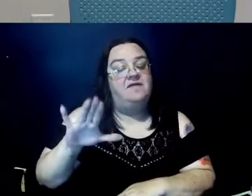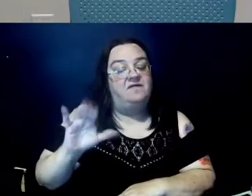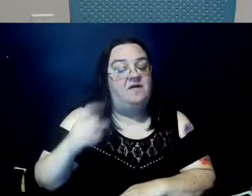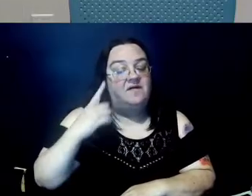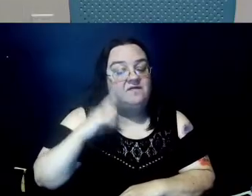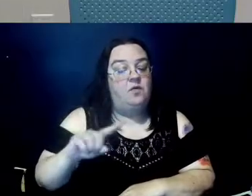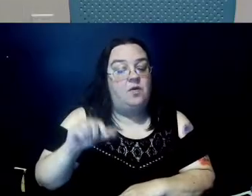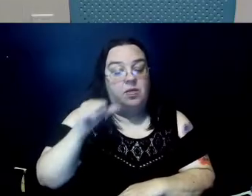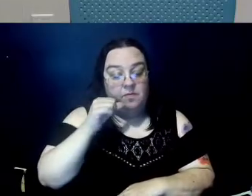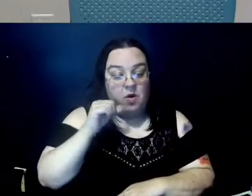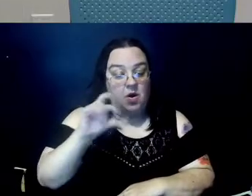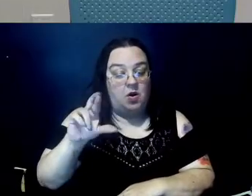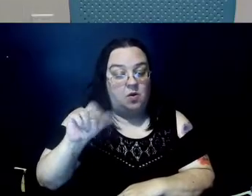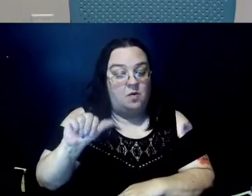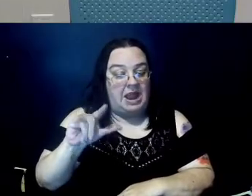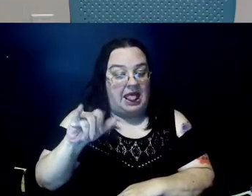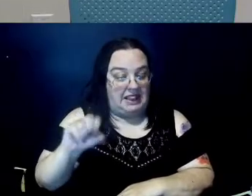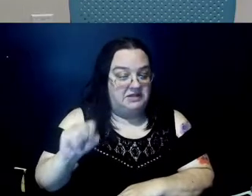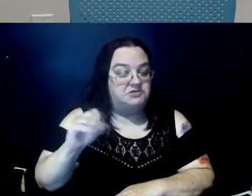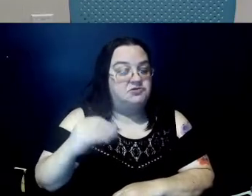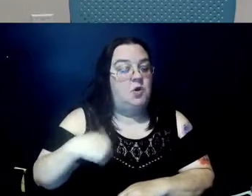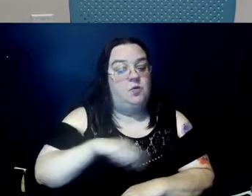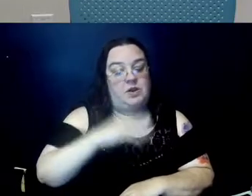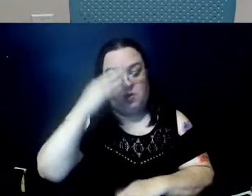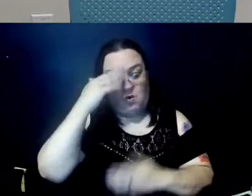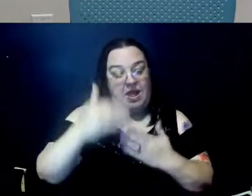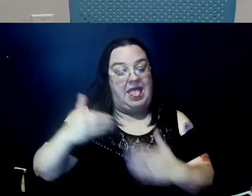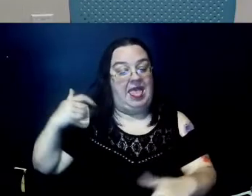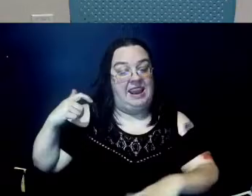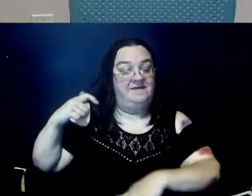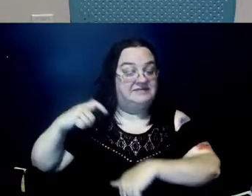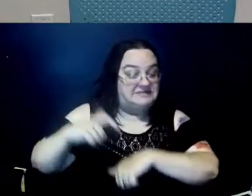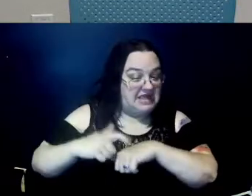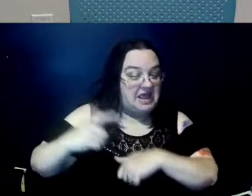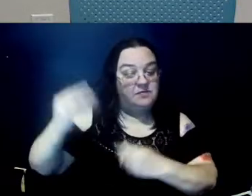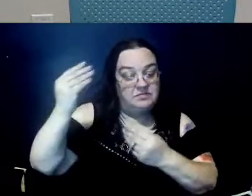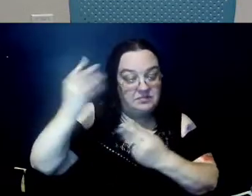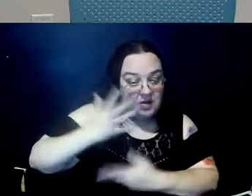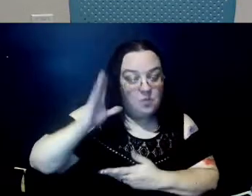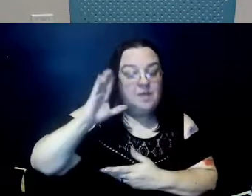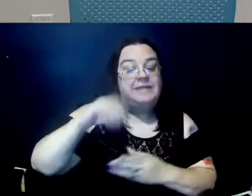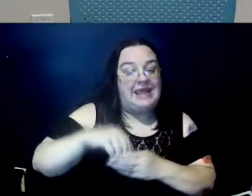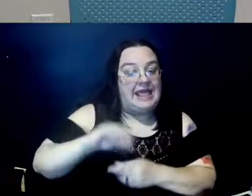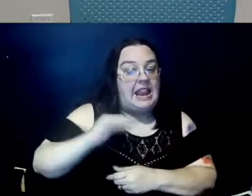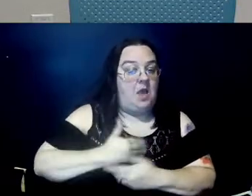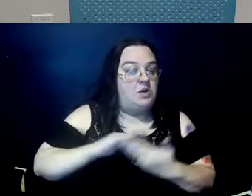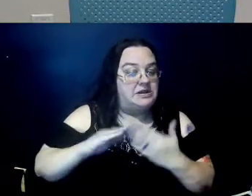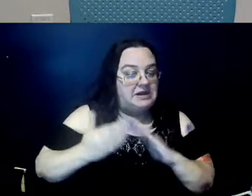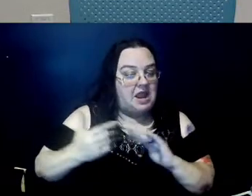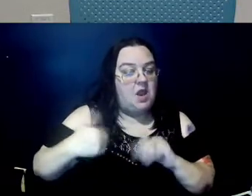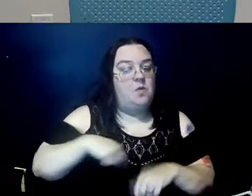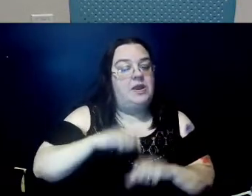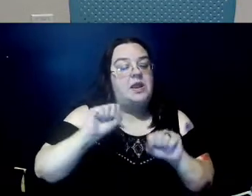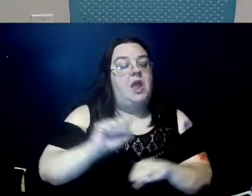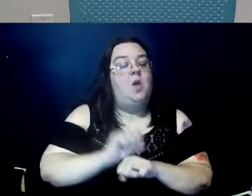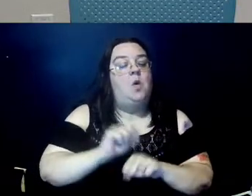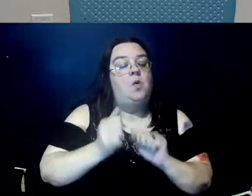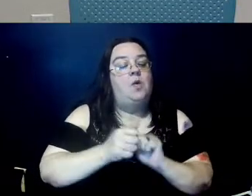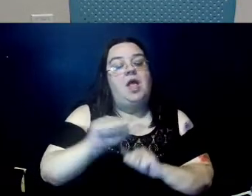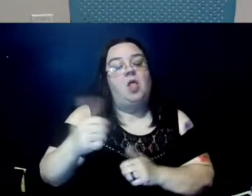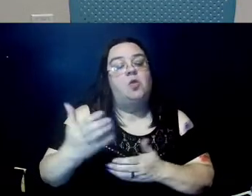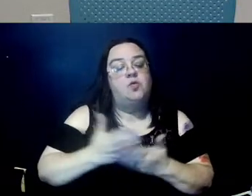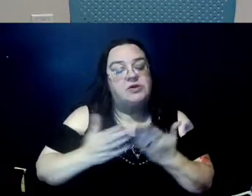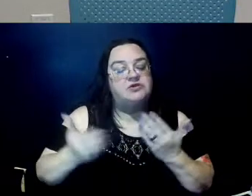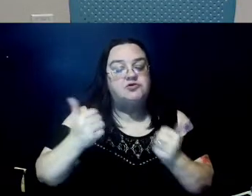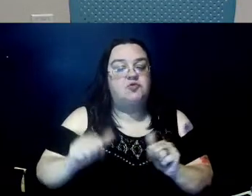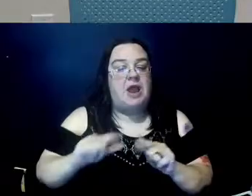time and have intel ahead of time that they're going to be in our town, we can work with the other resources and get ahead of it,